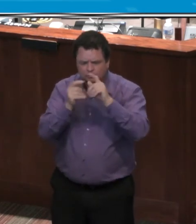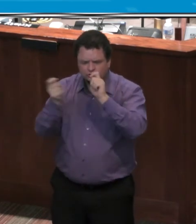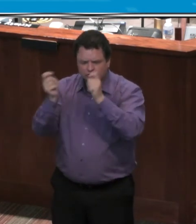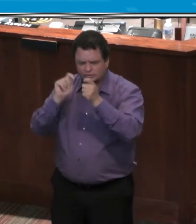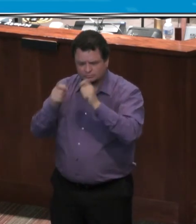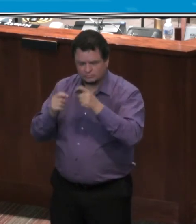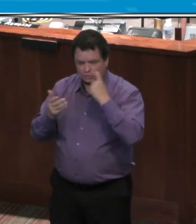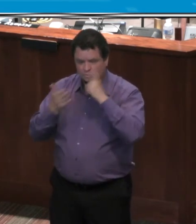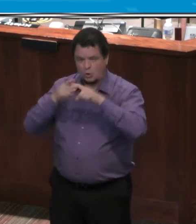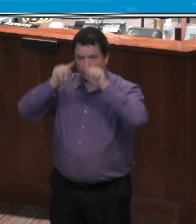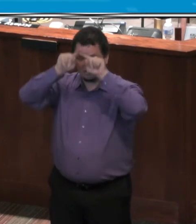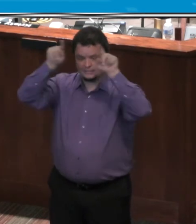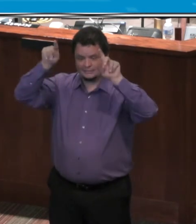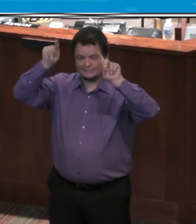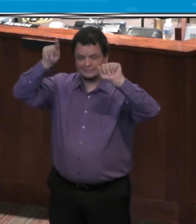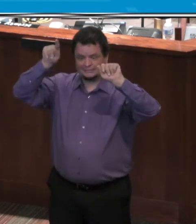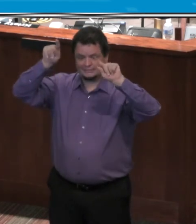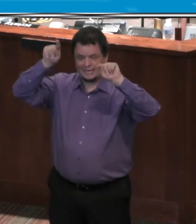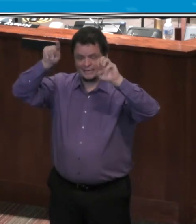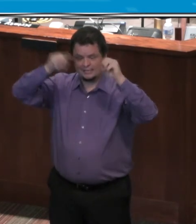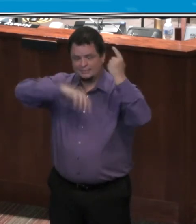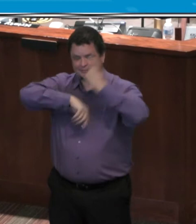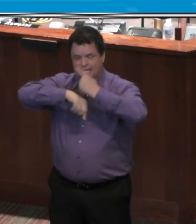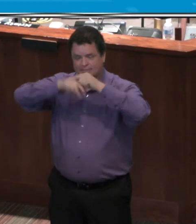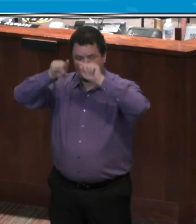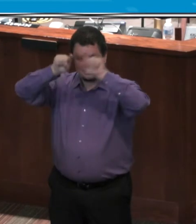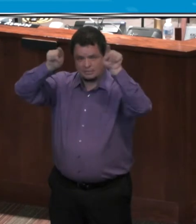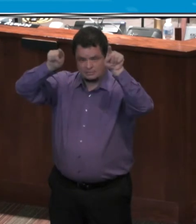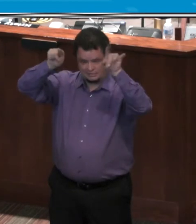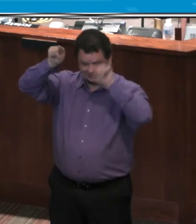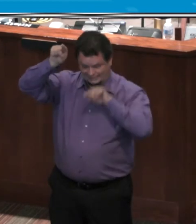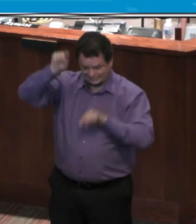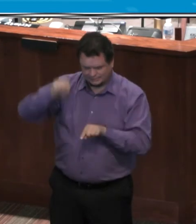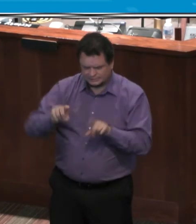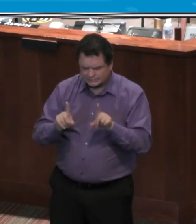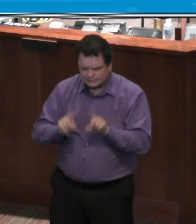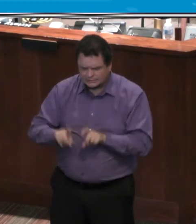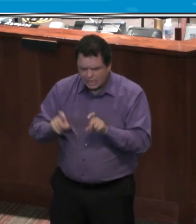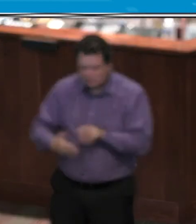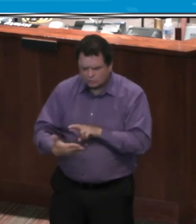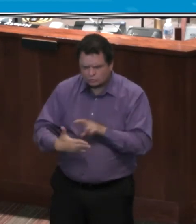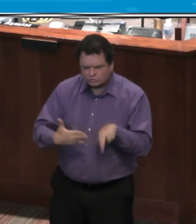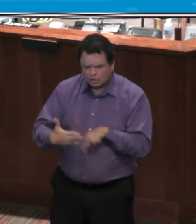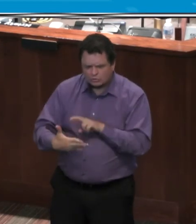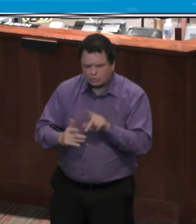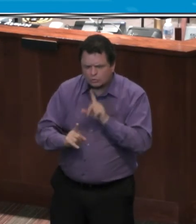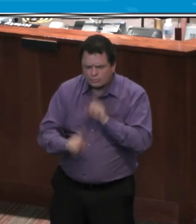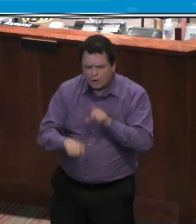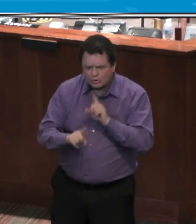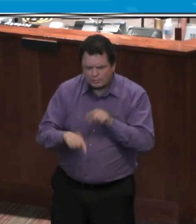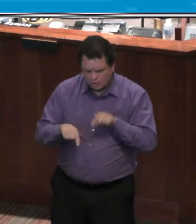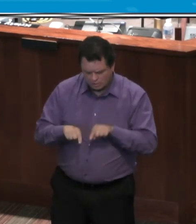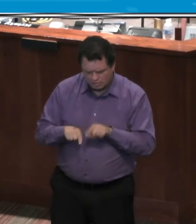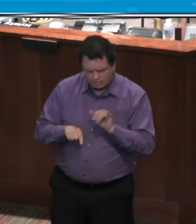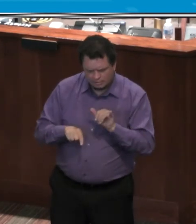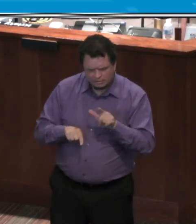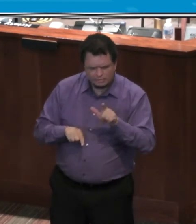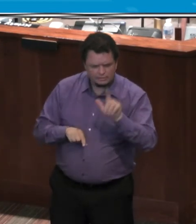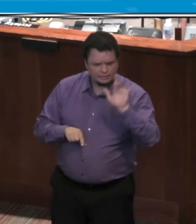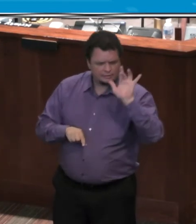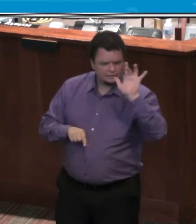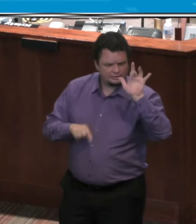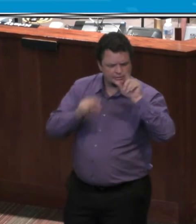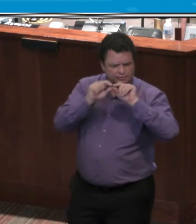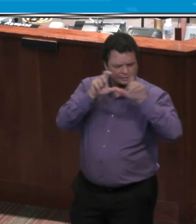the bottom is the test reported date. We've seen that before. But we have two new bits of information here. The hospitalization are actually the dates